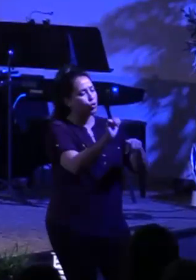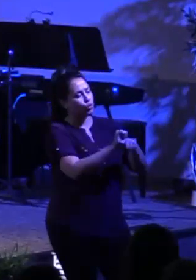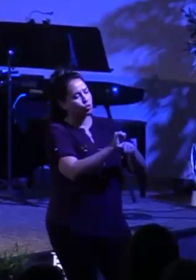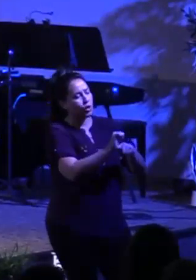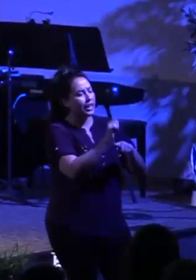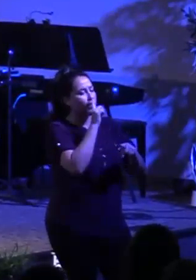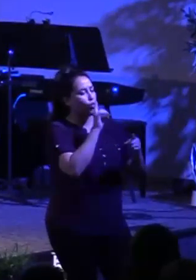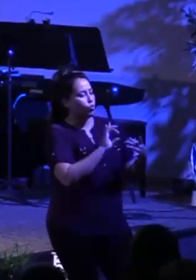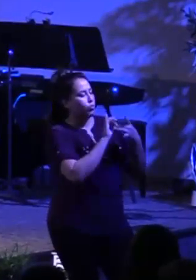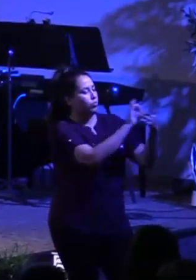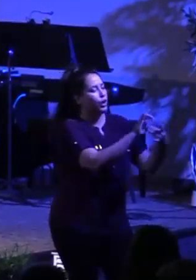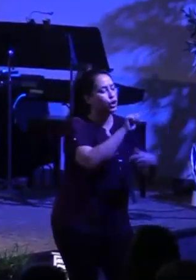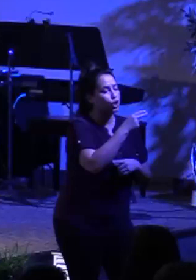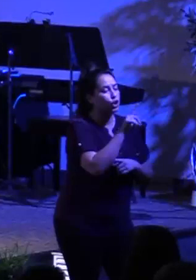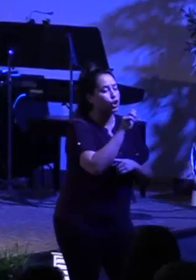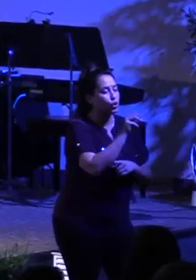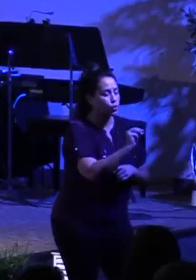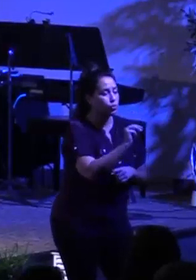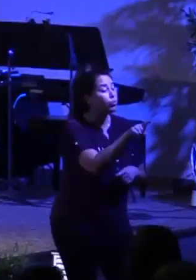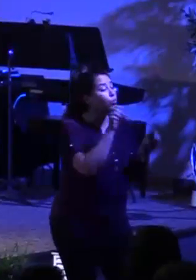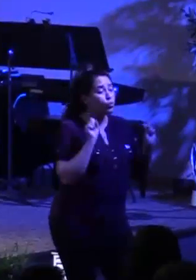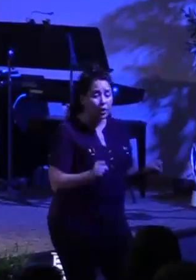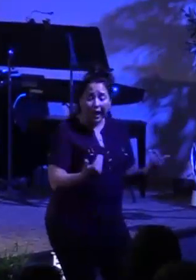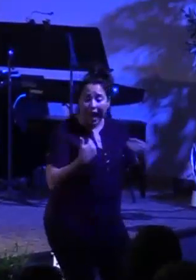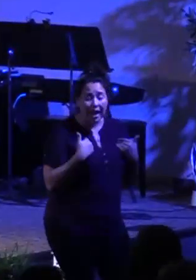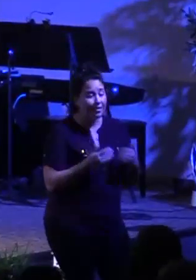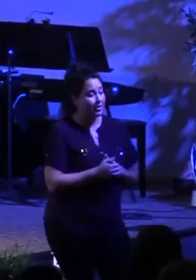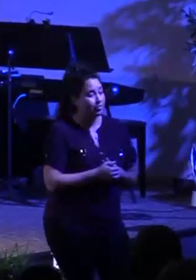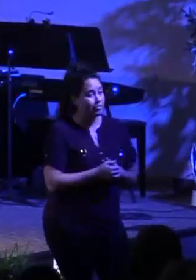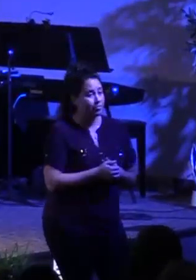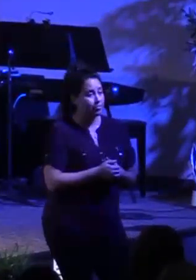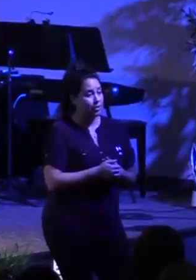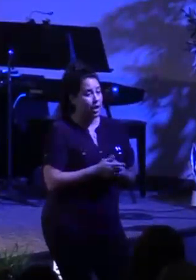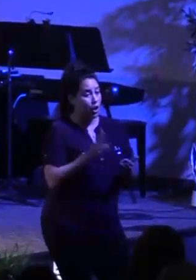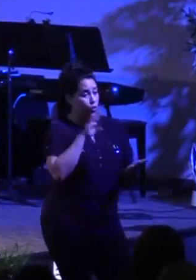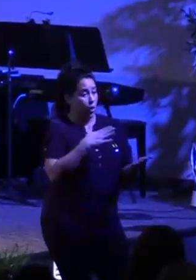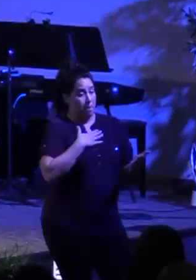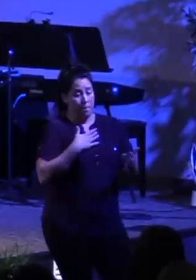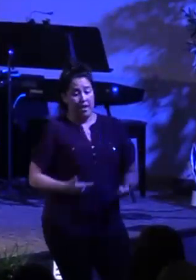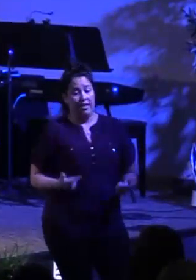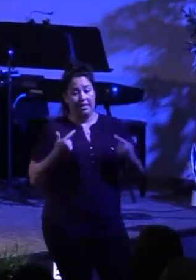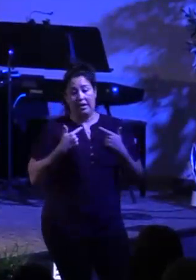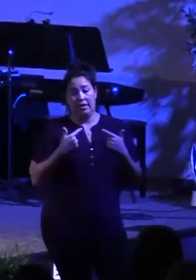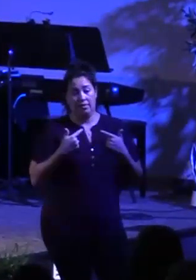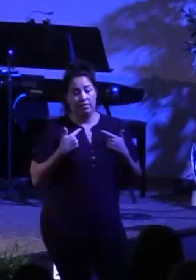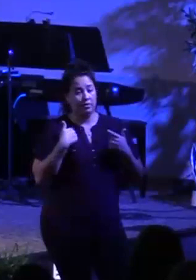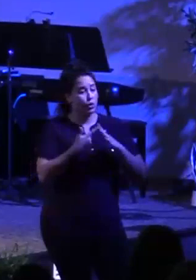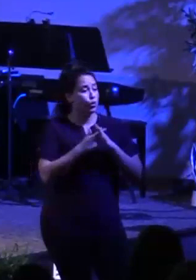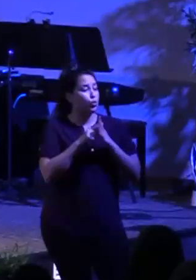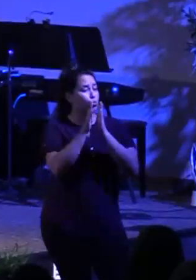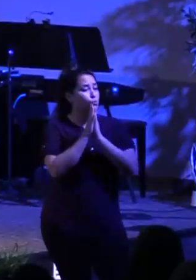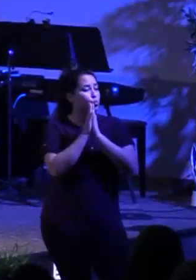Metacognition. And you can have those things, it's in seasons in life. You know, in my life, I started to pray as a